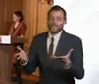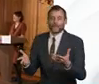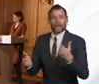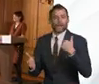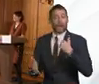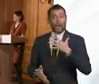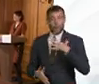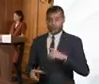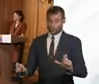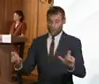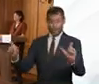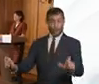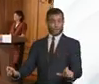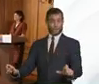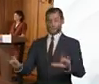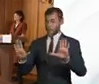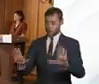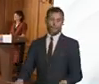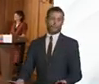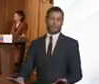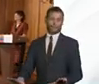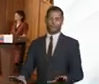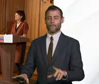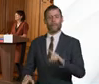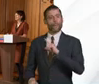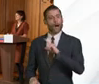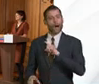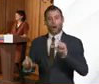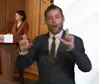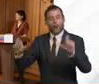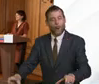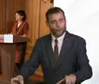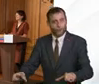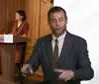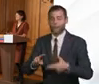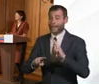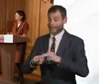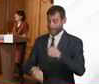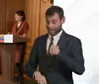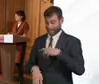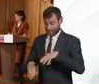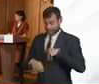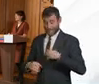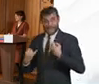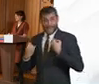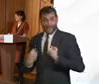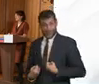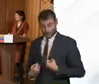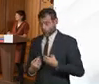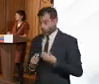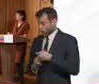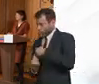their household units primarily the reason for that is because if you have an infection you are very close with your family members